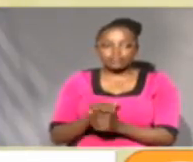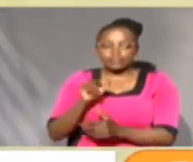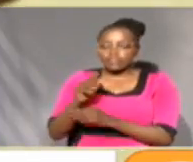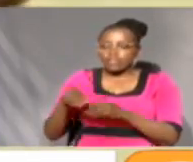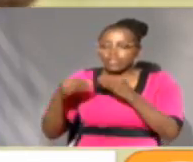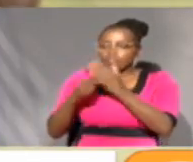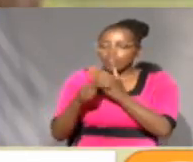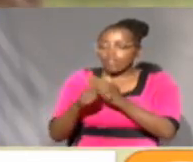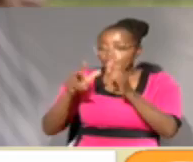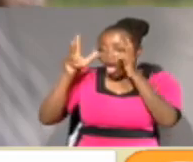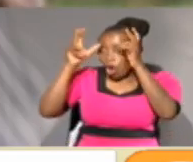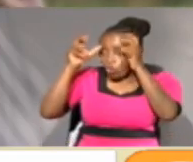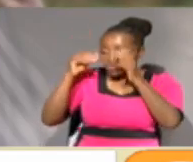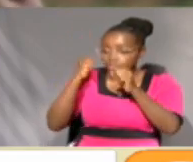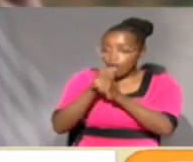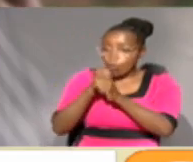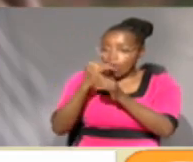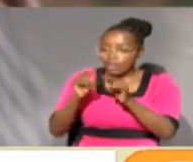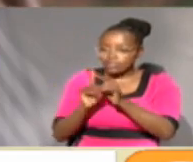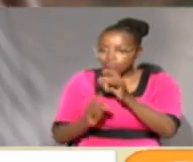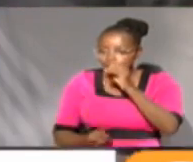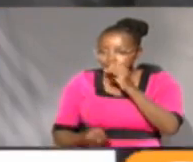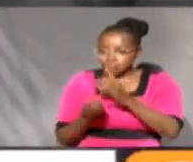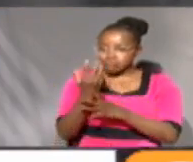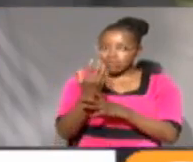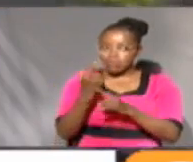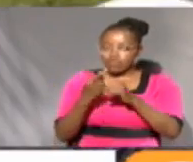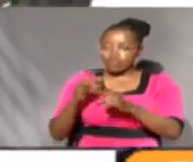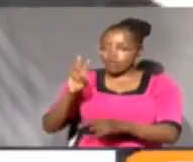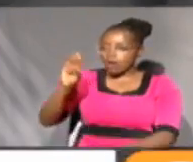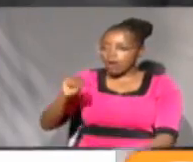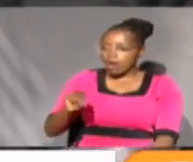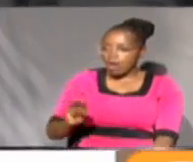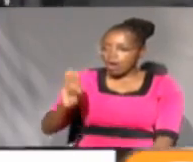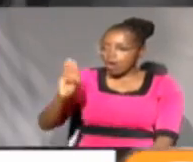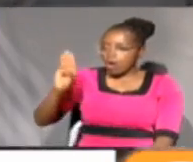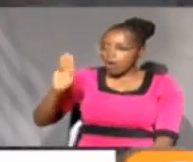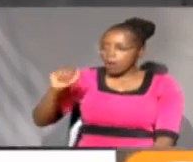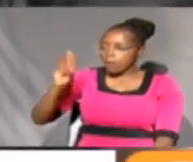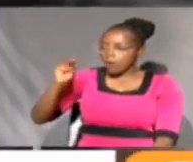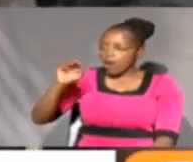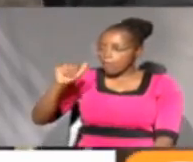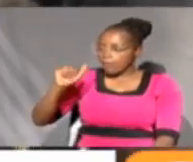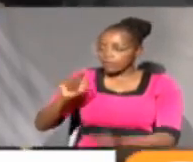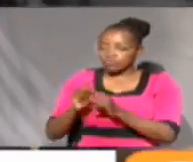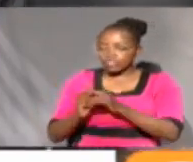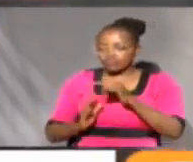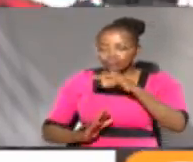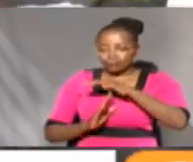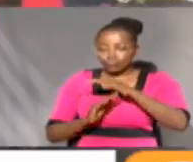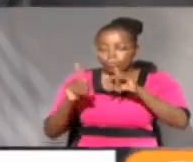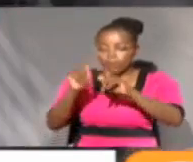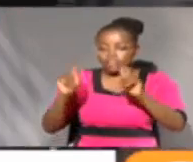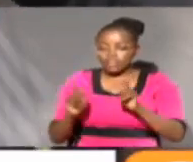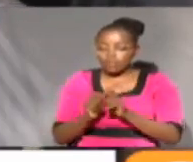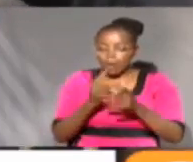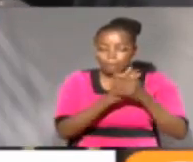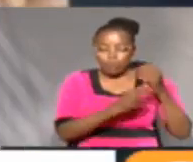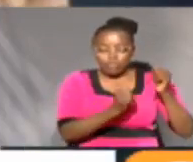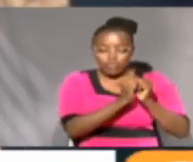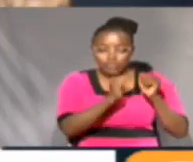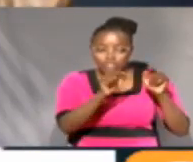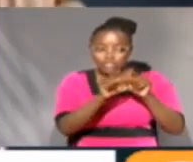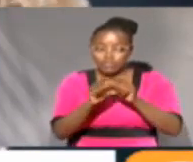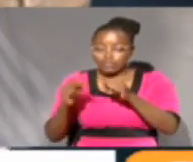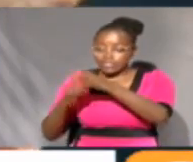nicknamed the Ghost Worker, quickly rose in the ranks from the Mwamba second string side to the senior team. He played in both the 15s as well as